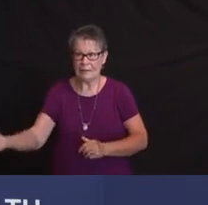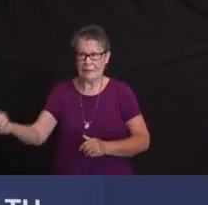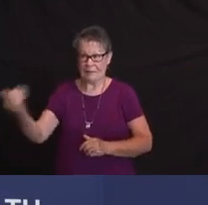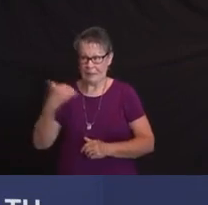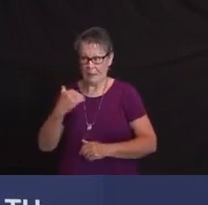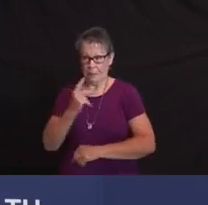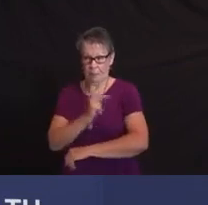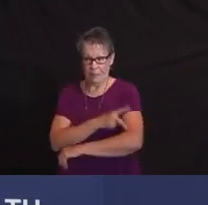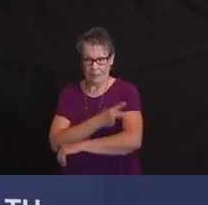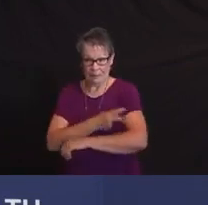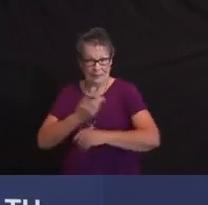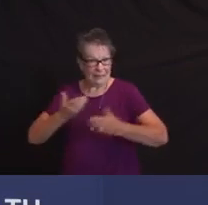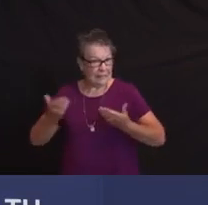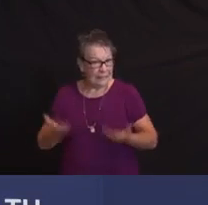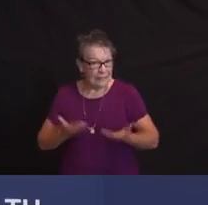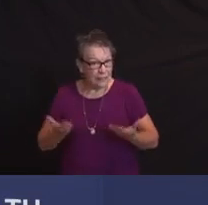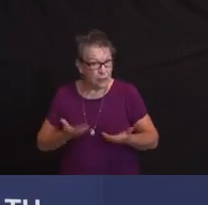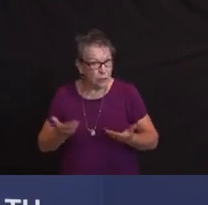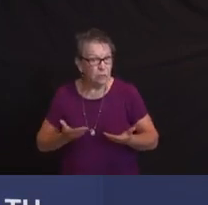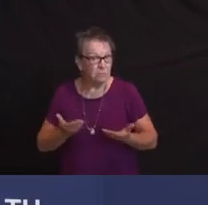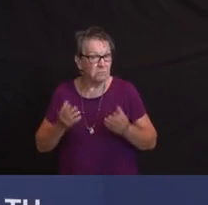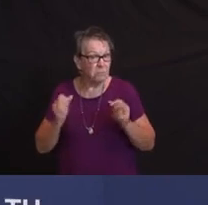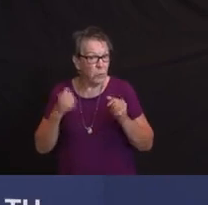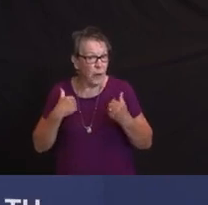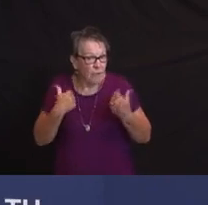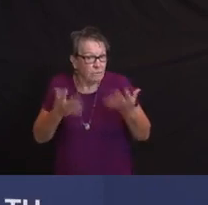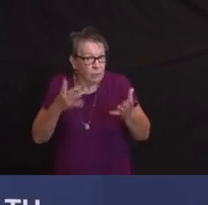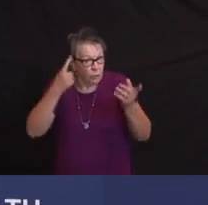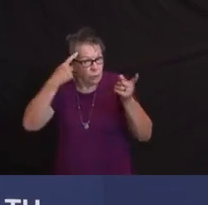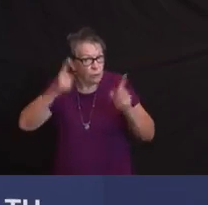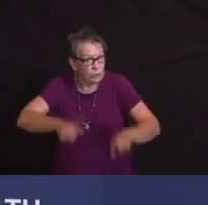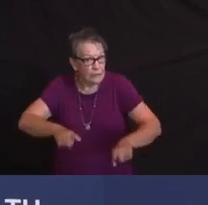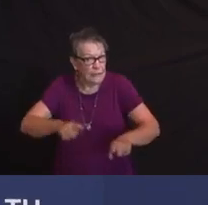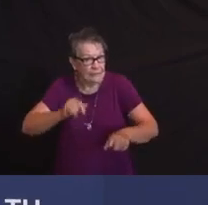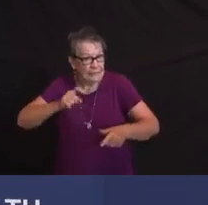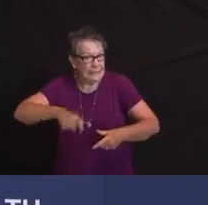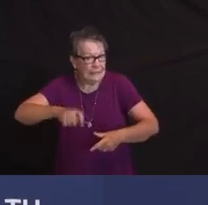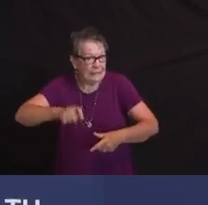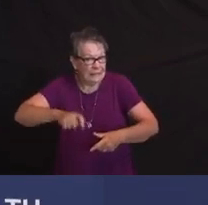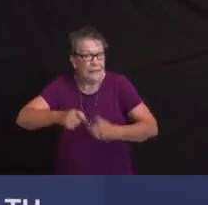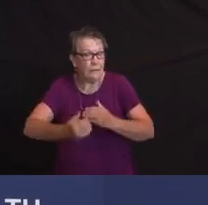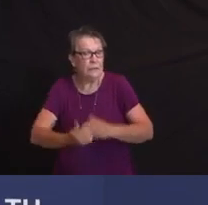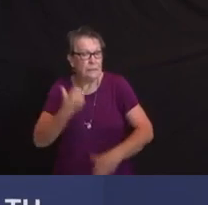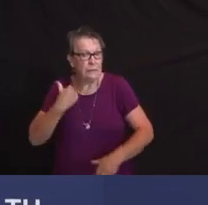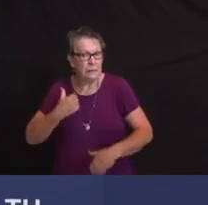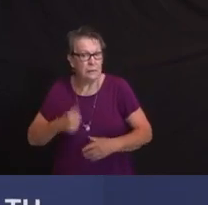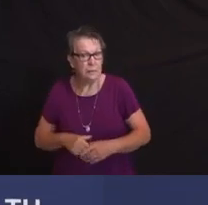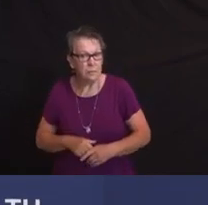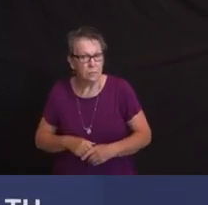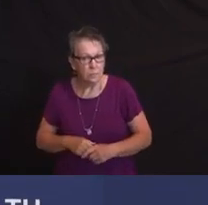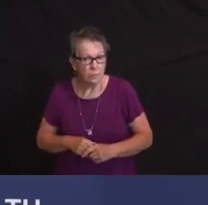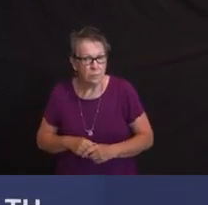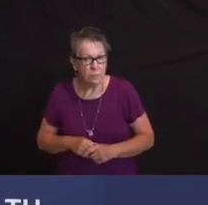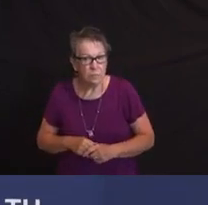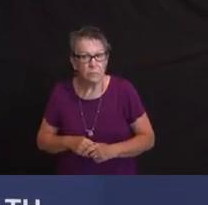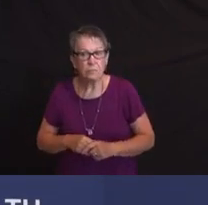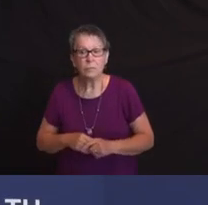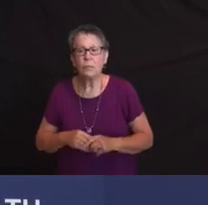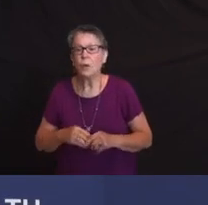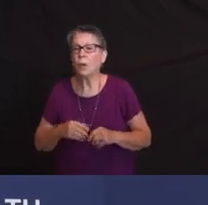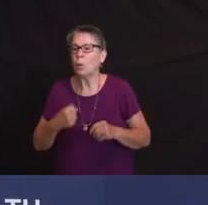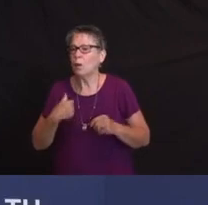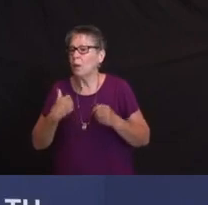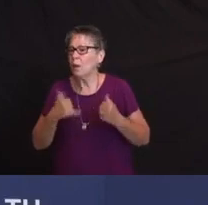on outside of New Jersey, planning for the worst and hoping for the best, but we'll be ready no matter what